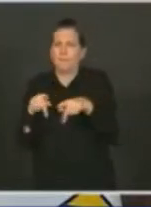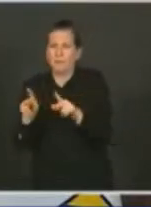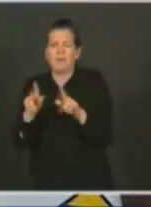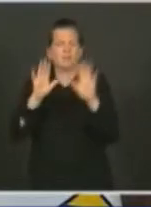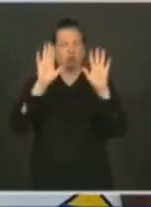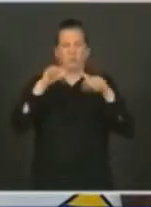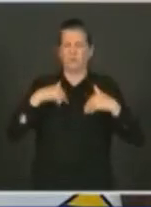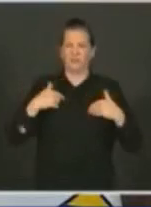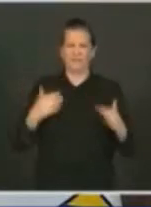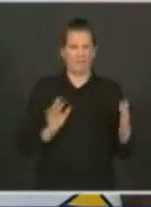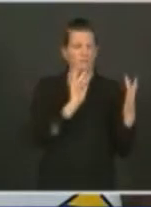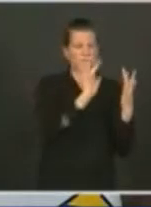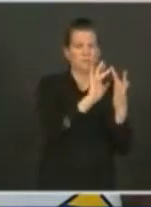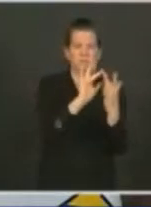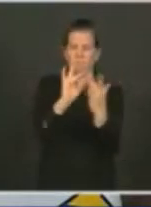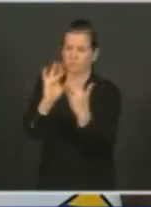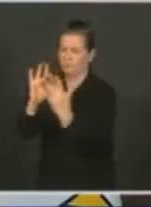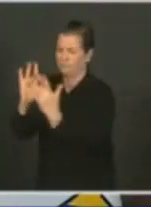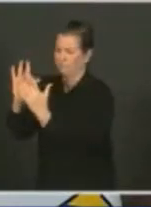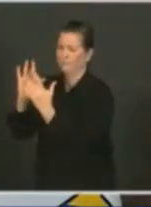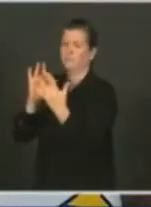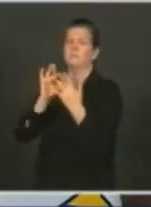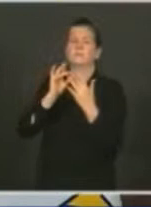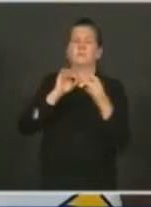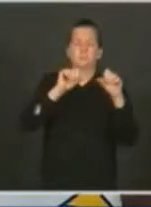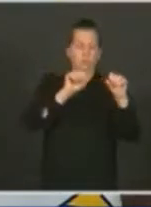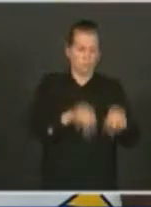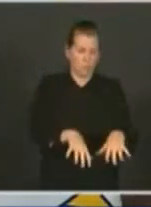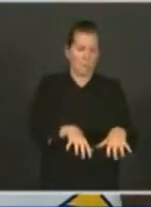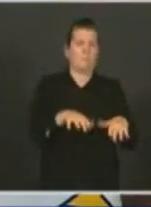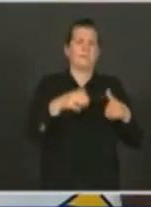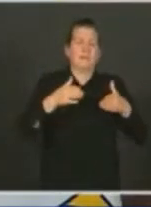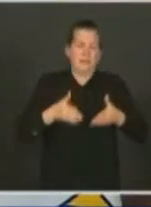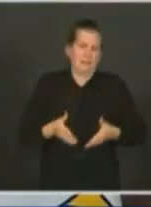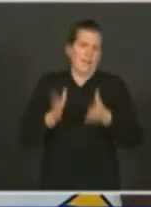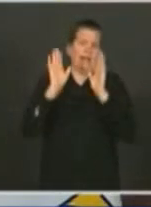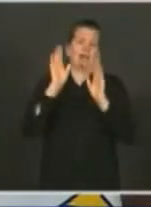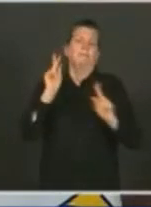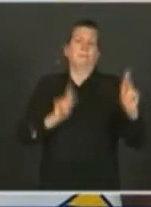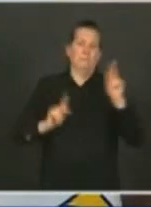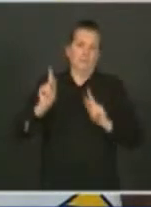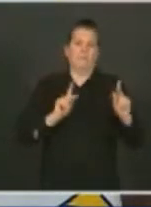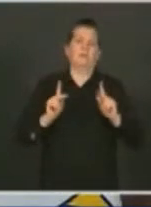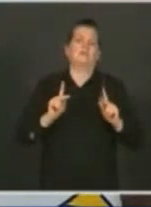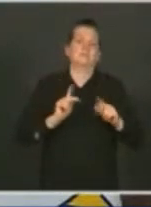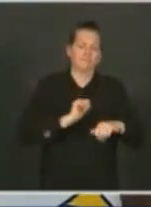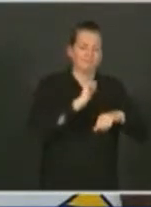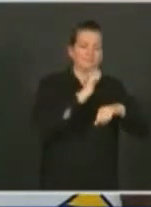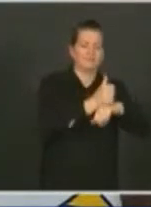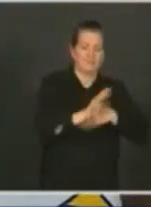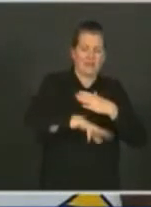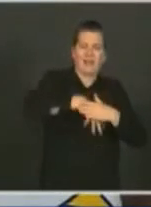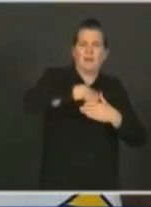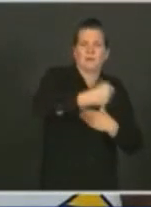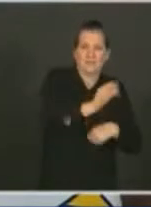all agreed to maintain those relaxed zoning and permitting regulations through the end of the year.